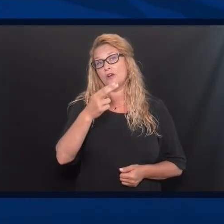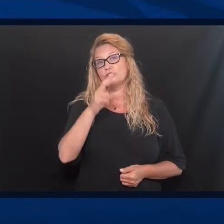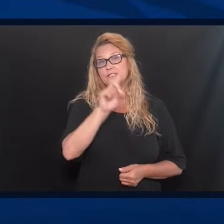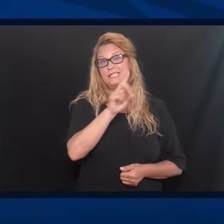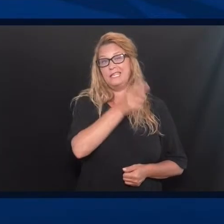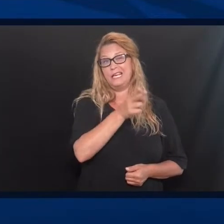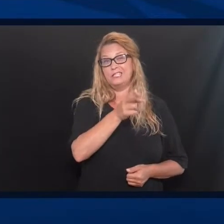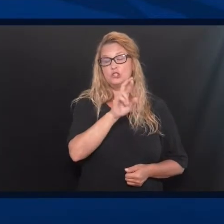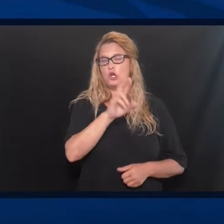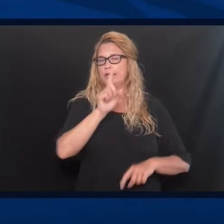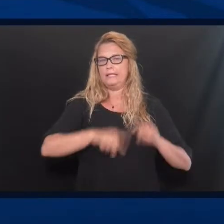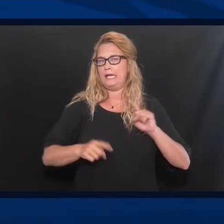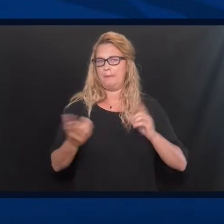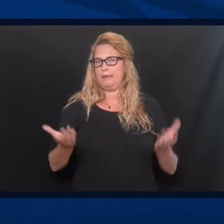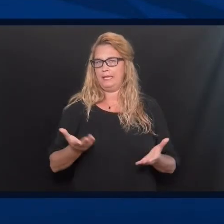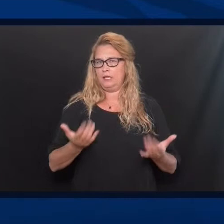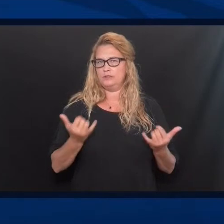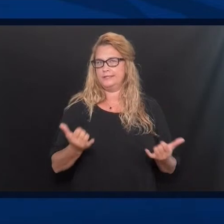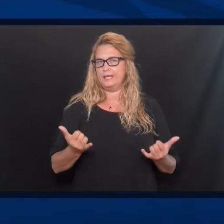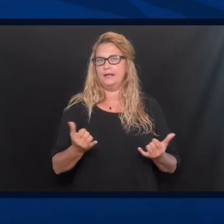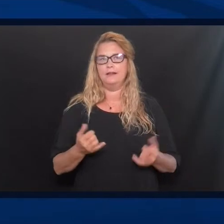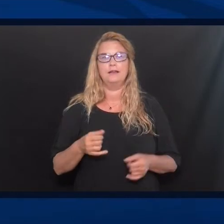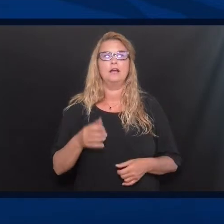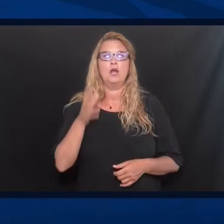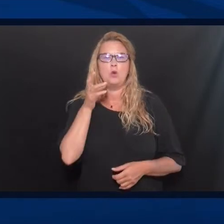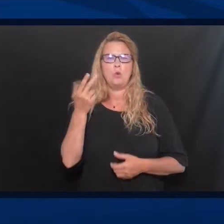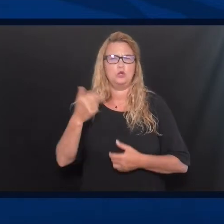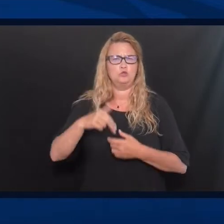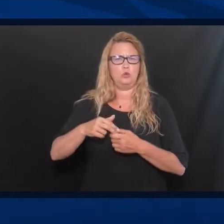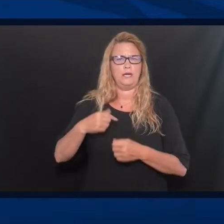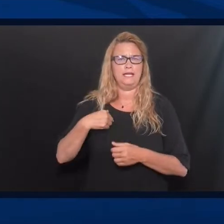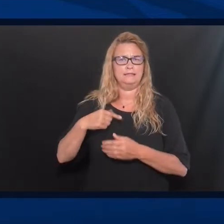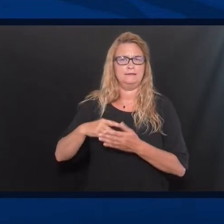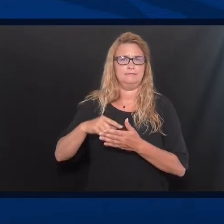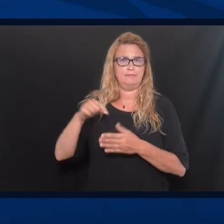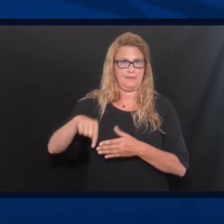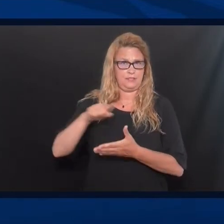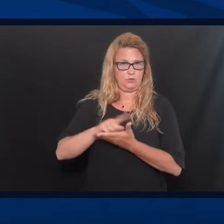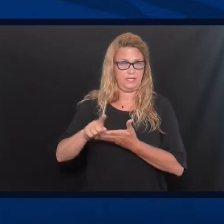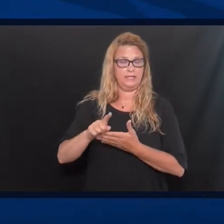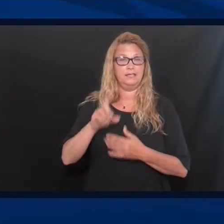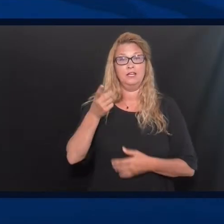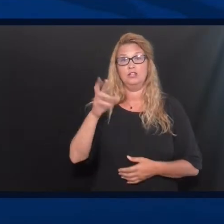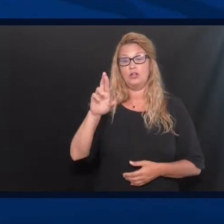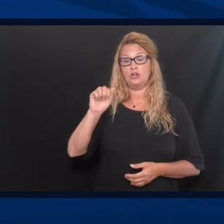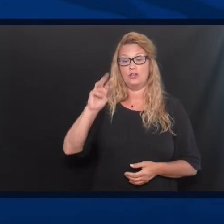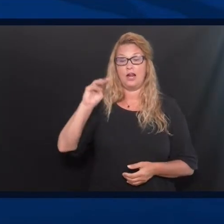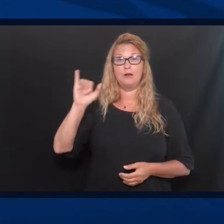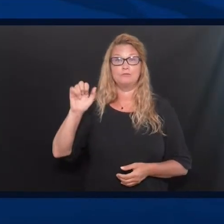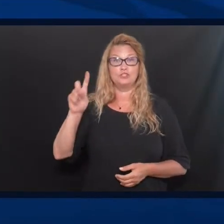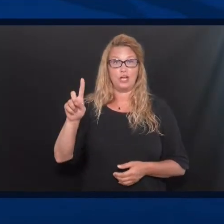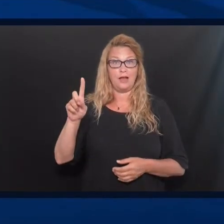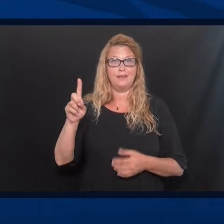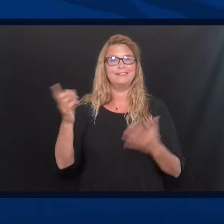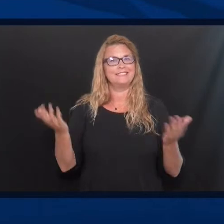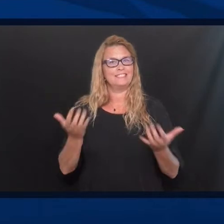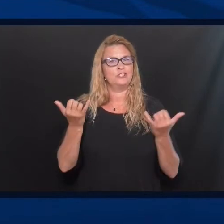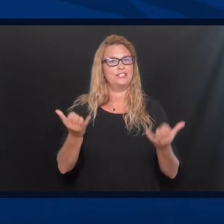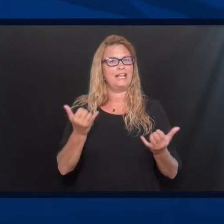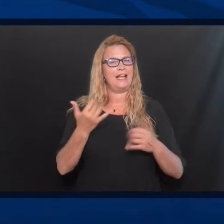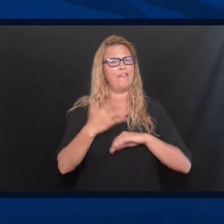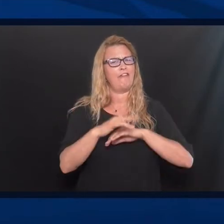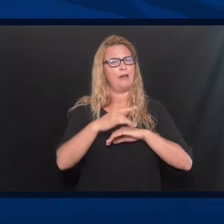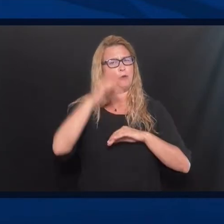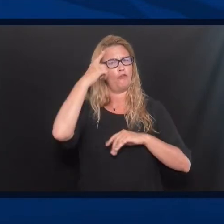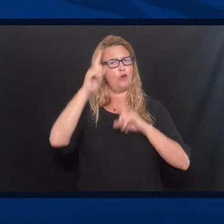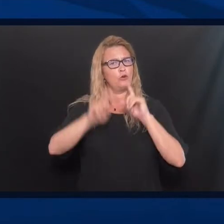had a prior engagement today, but will rejoin us later in the week. Dr. Ryan Amjad, our state health officer, is also joining us today and is available for questions.